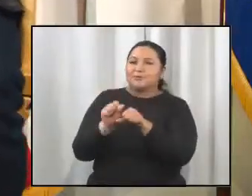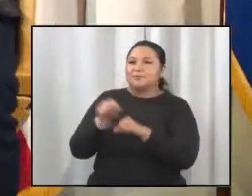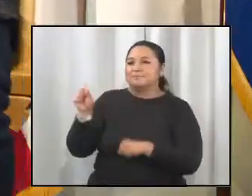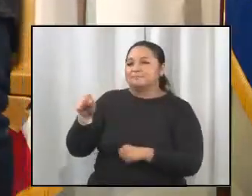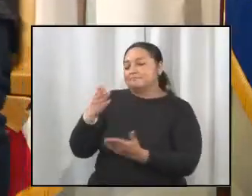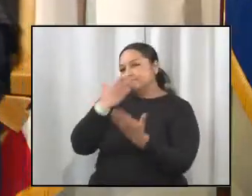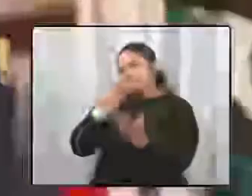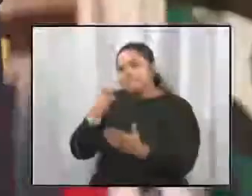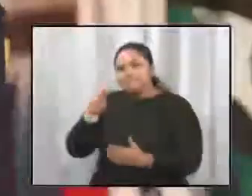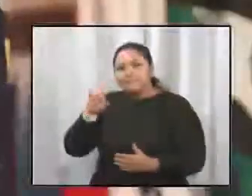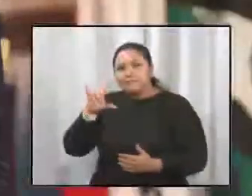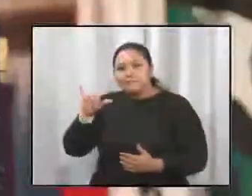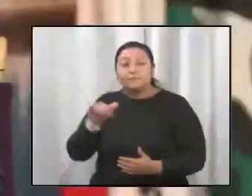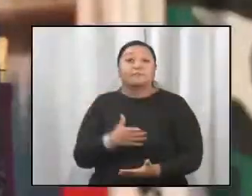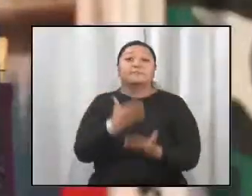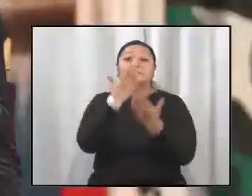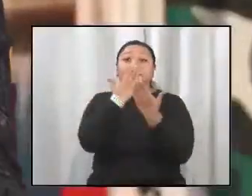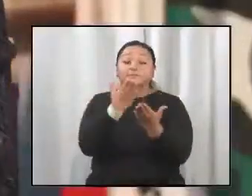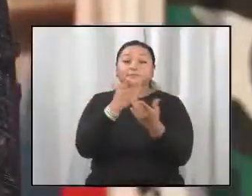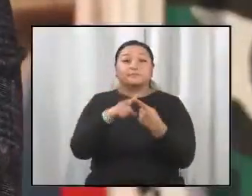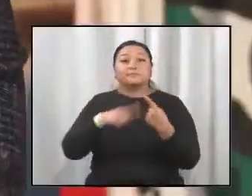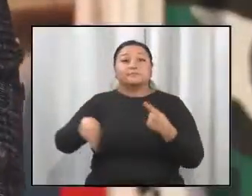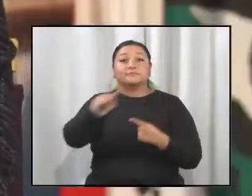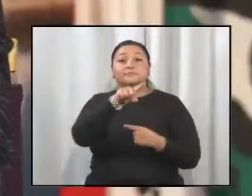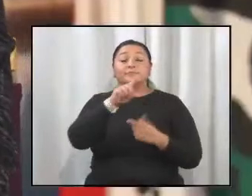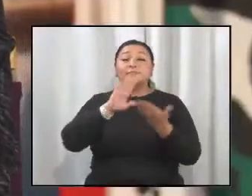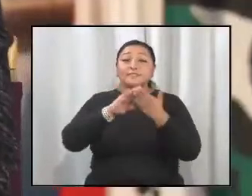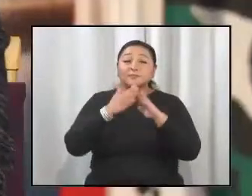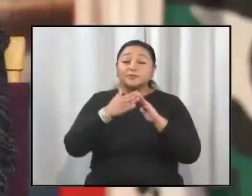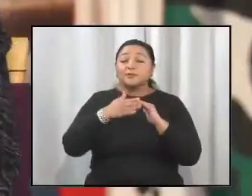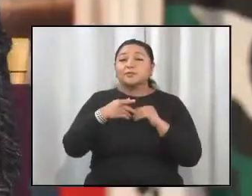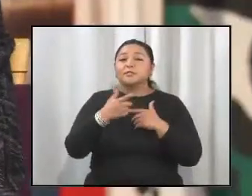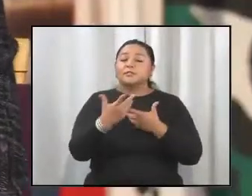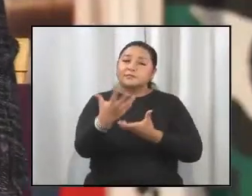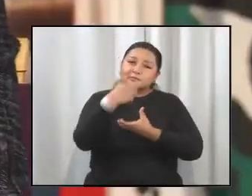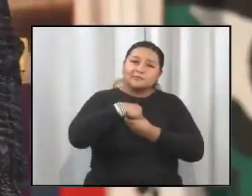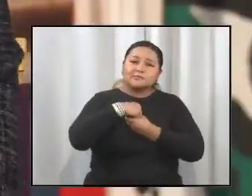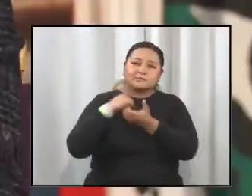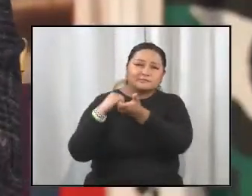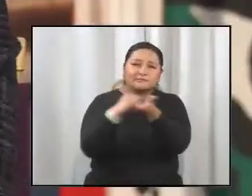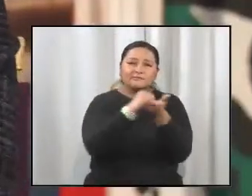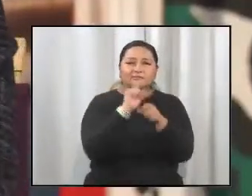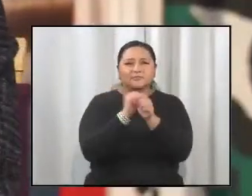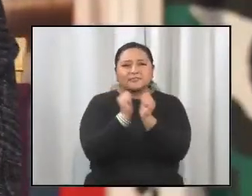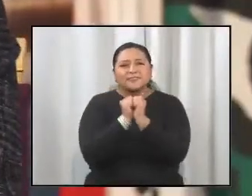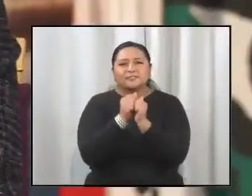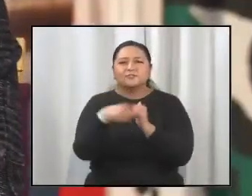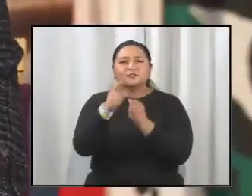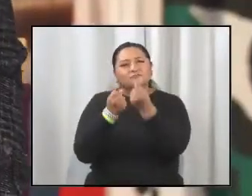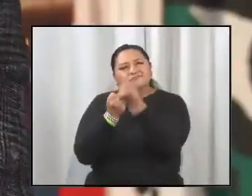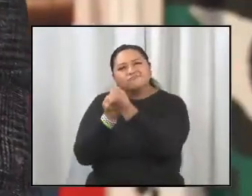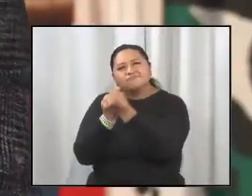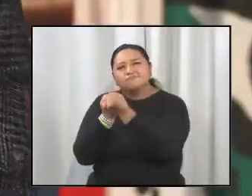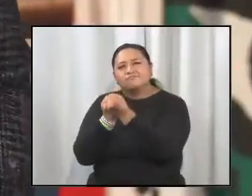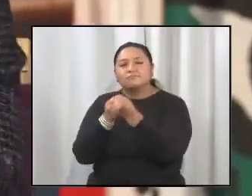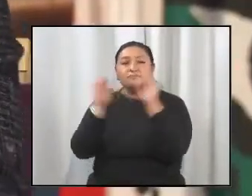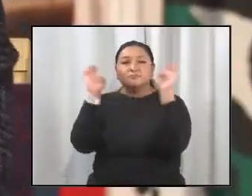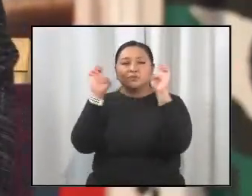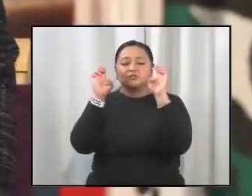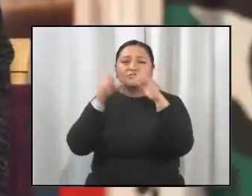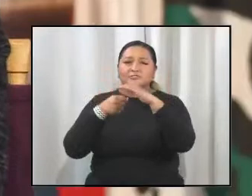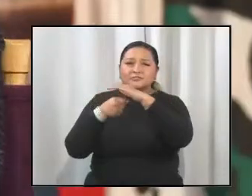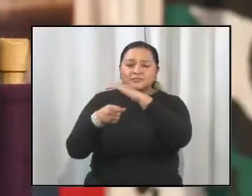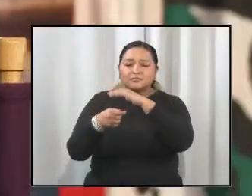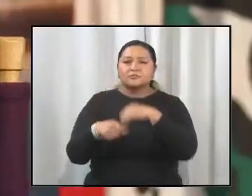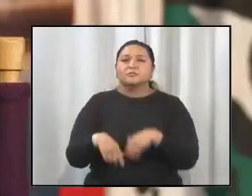Kelly, and thank you to the community for going all in with us and supporting this emergency shelter and the city's